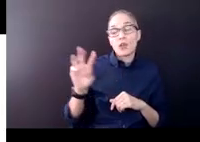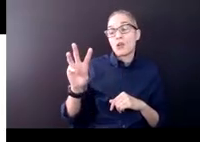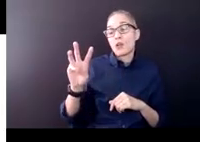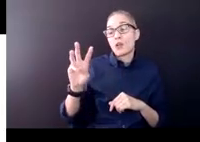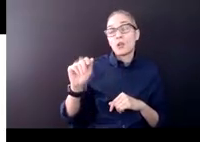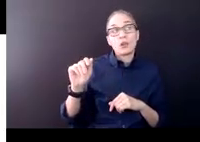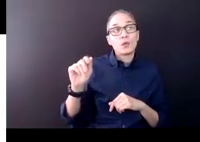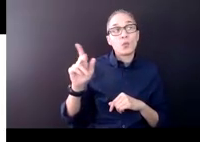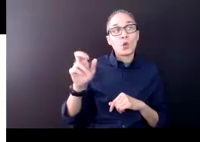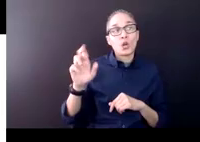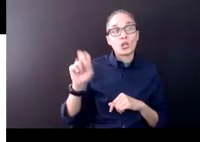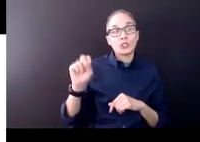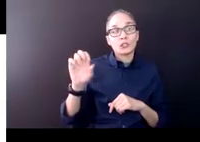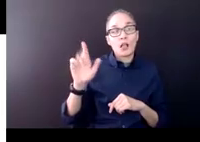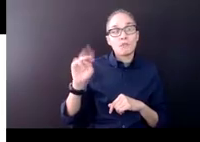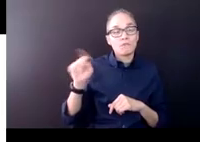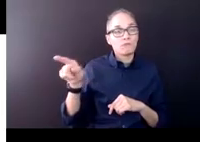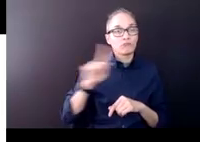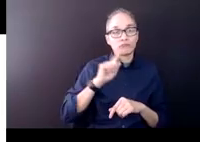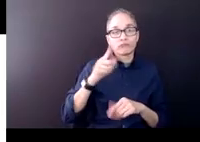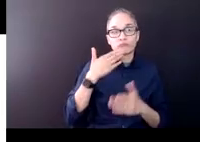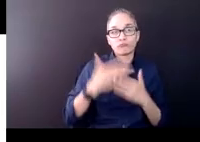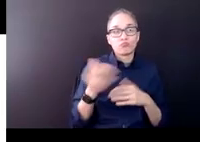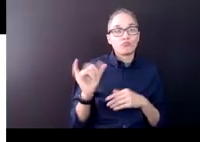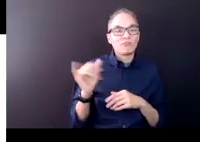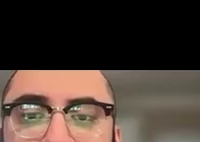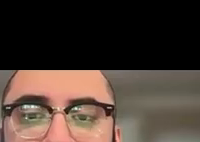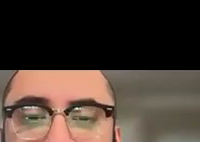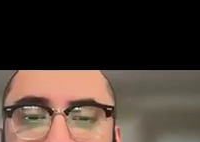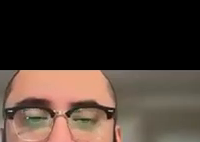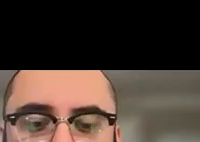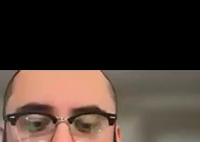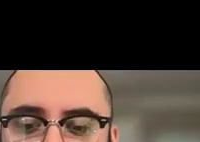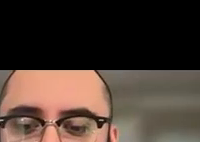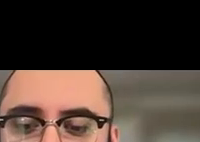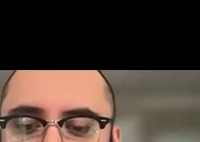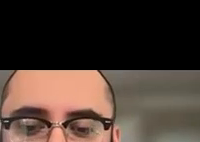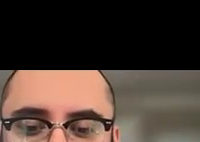in Inside Her Ed, they're really thoughtful and they're really good as well. Um,